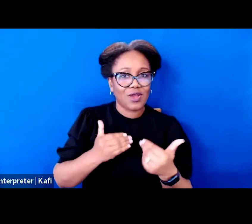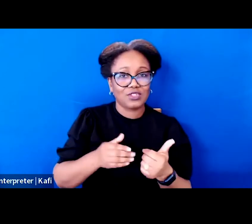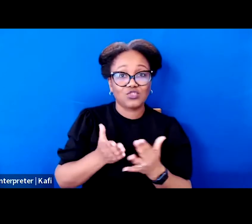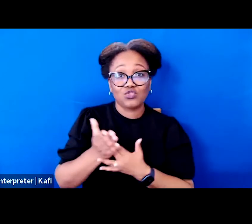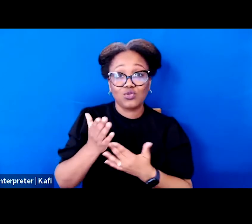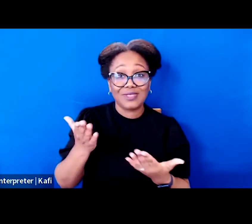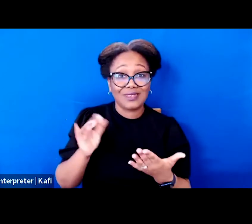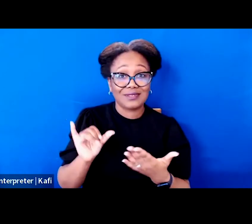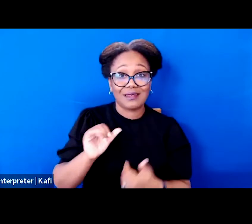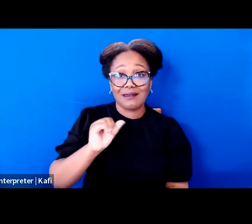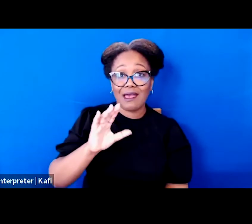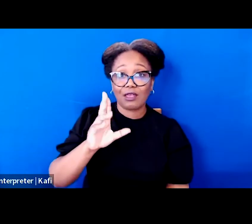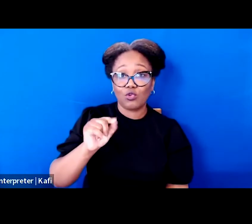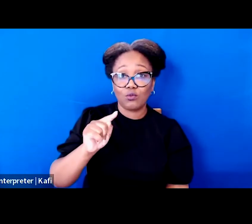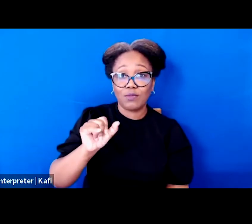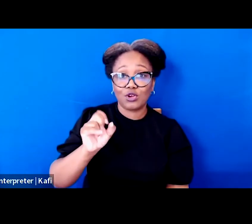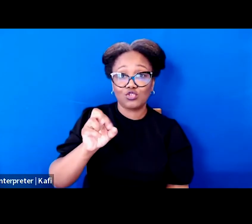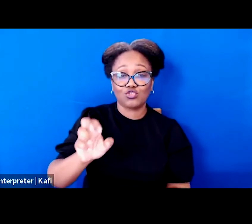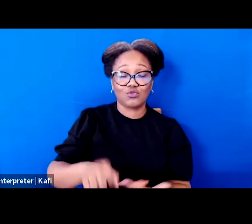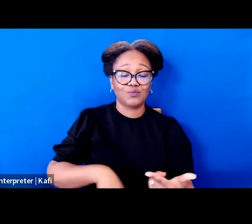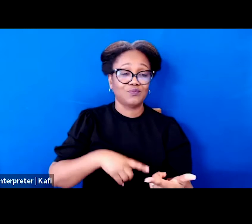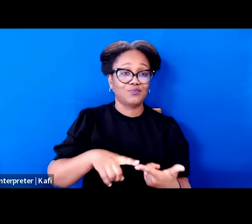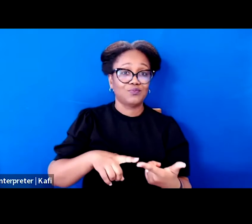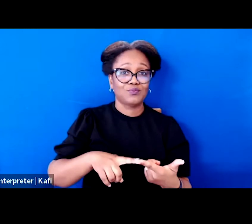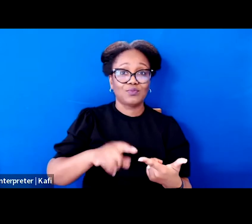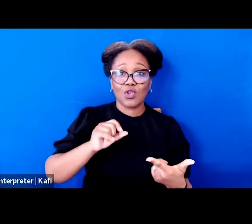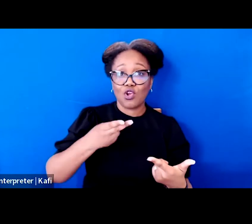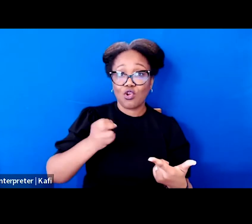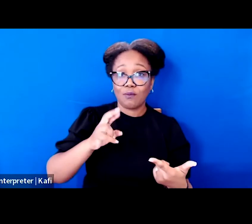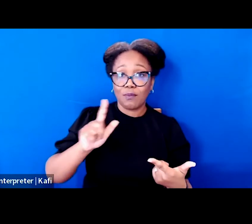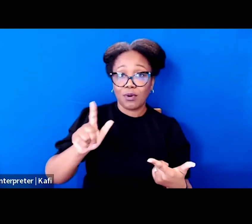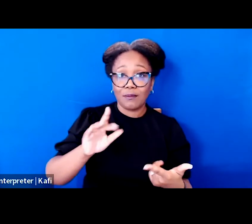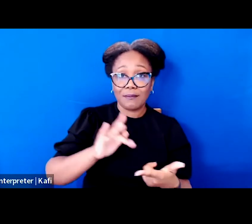medicine, martial arts, dance,